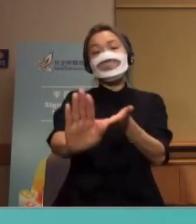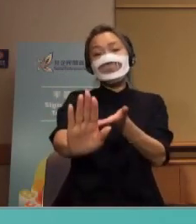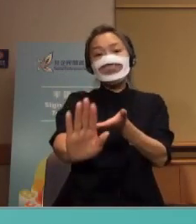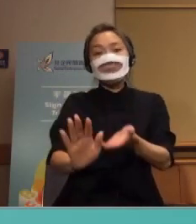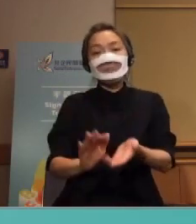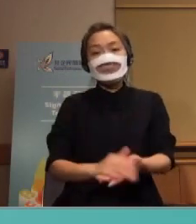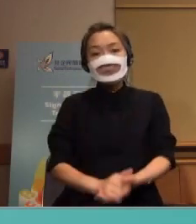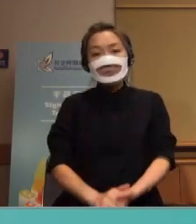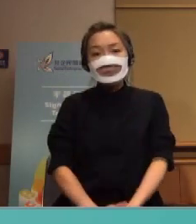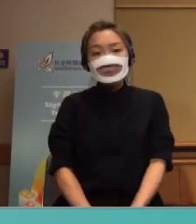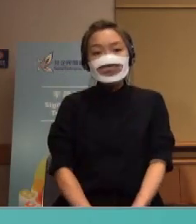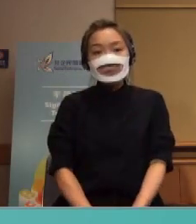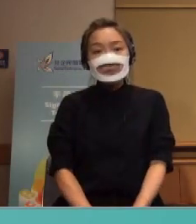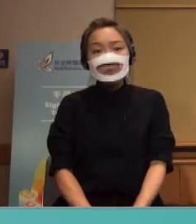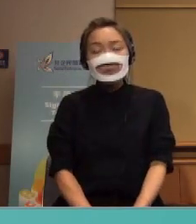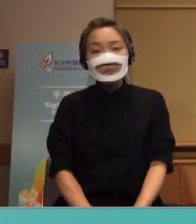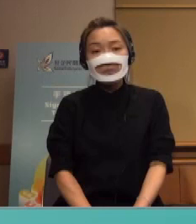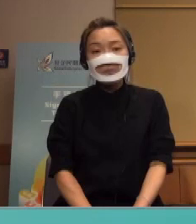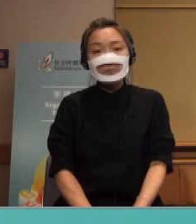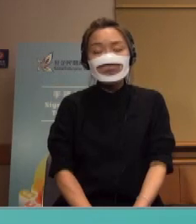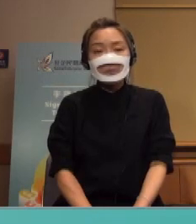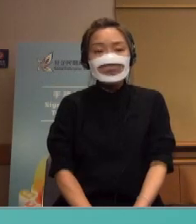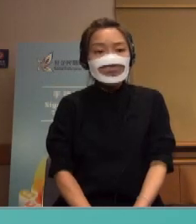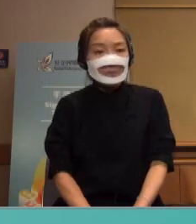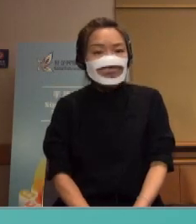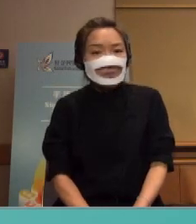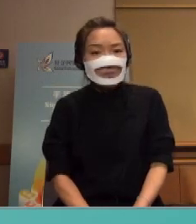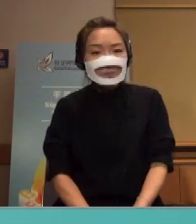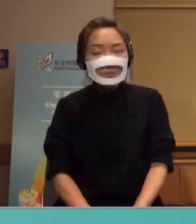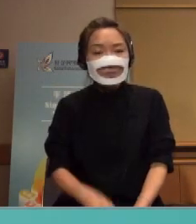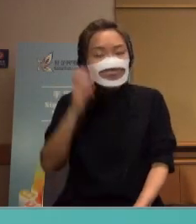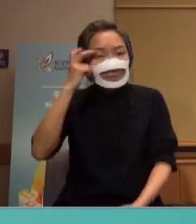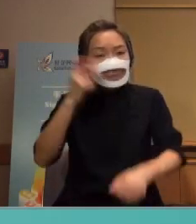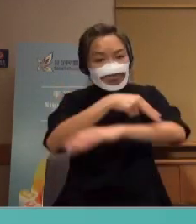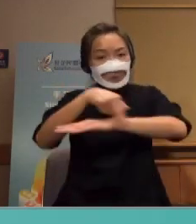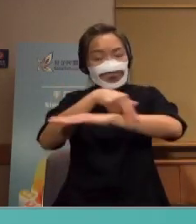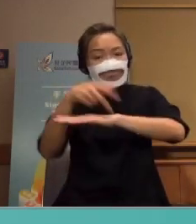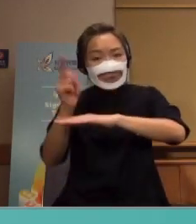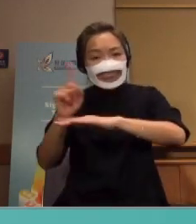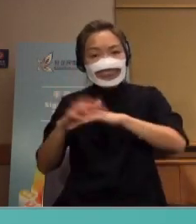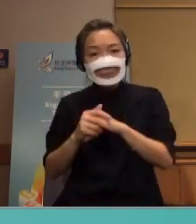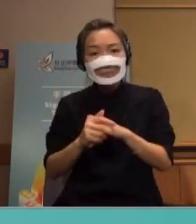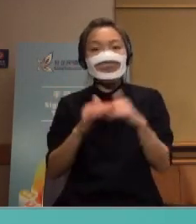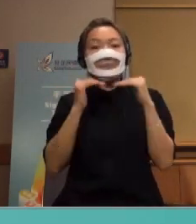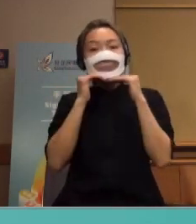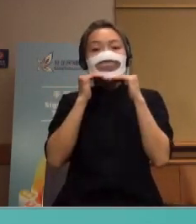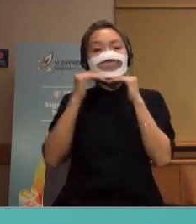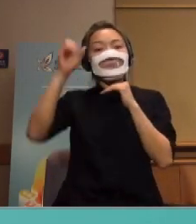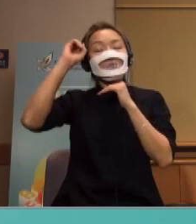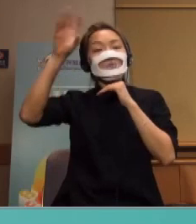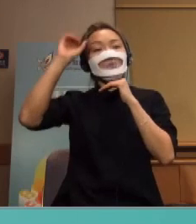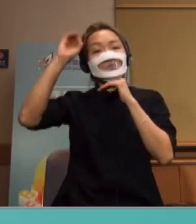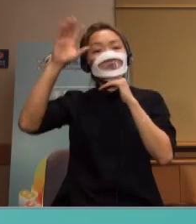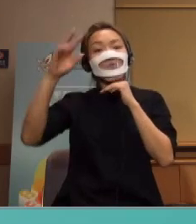lot about, spent maybe like 10 months on, actually is creating a green metaverse for a